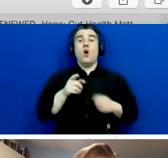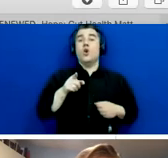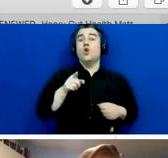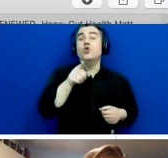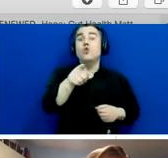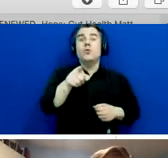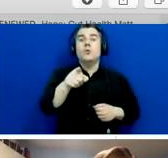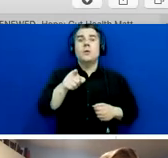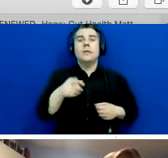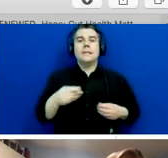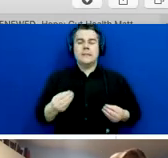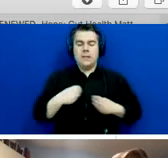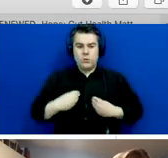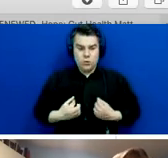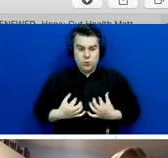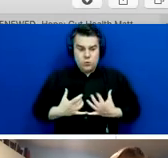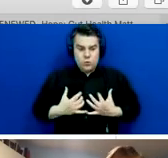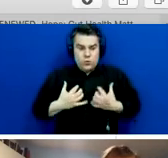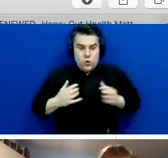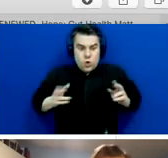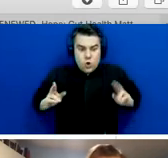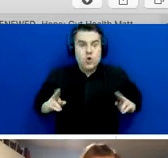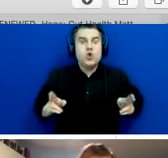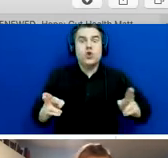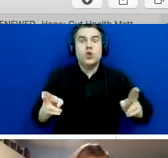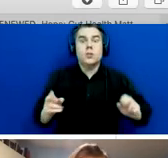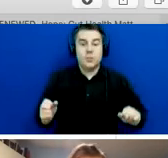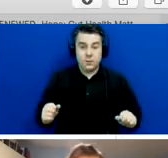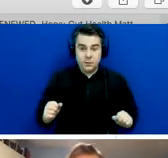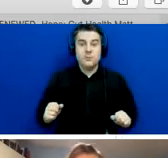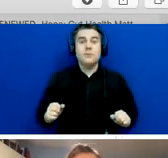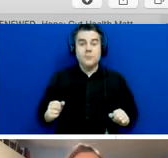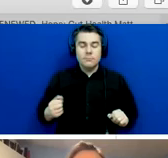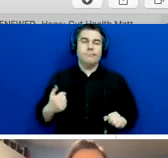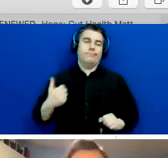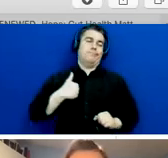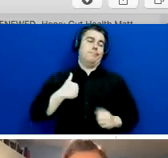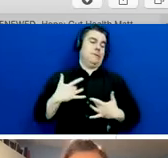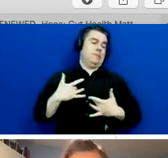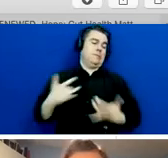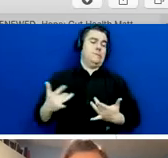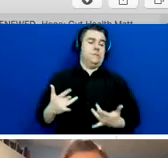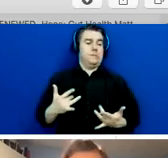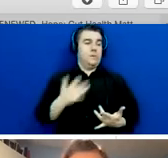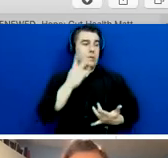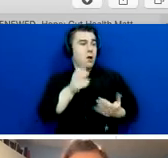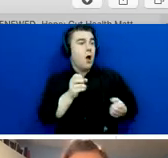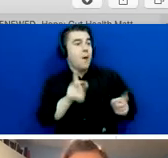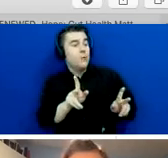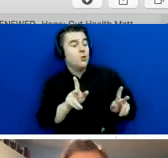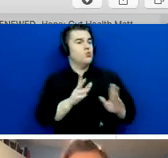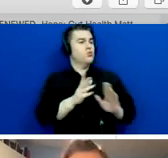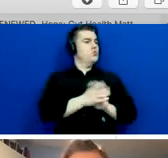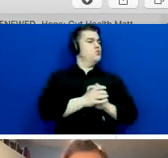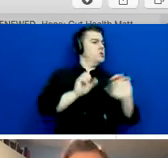a sense of urgency. Now, I'm the kind of person that if I see an opportunity, like this can be